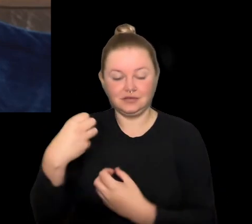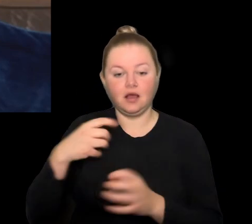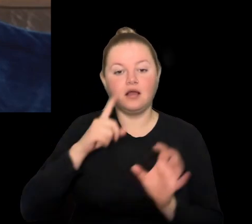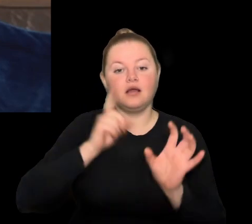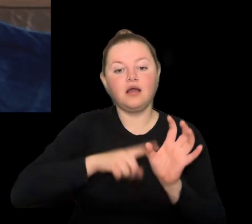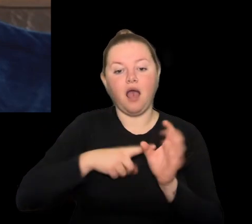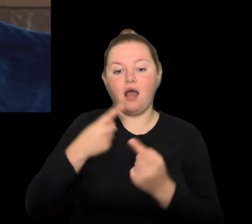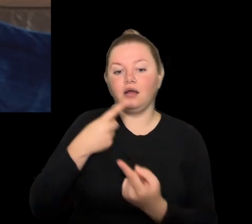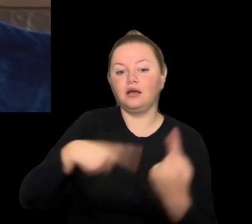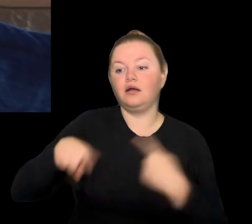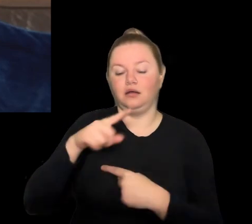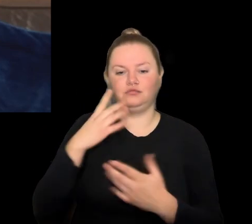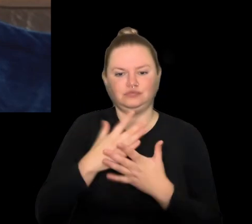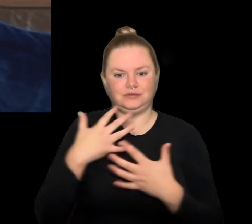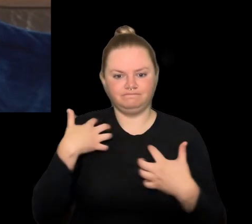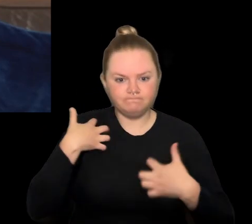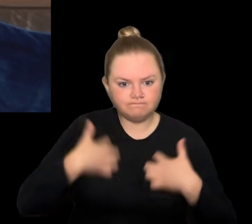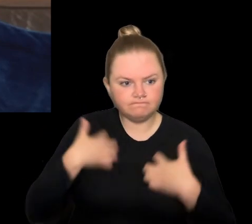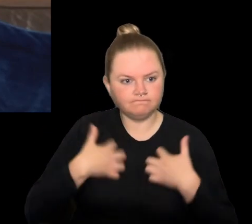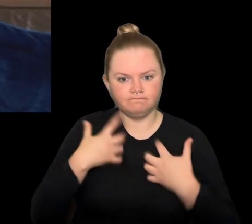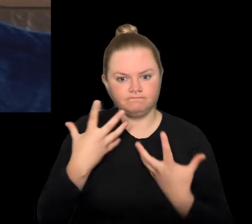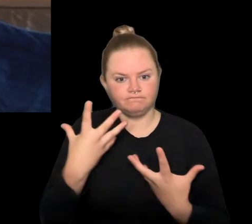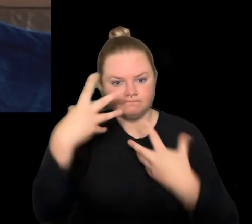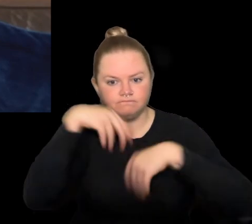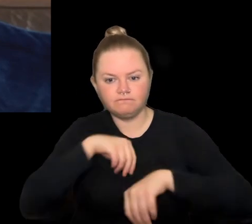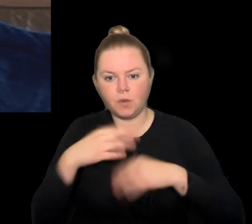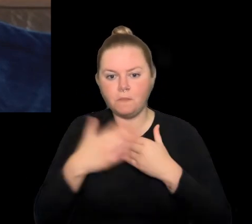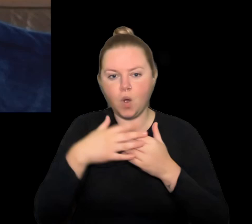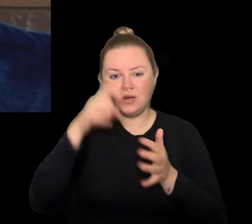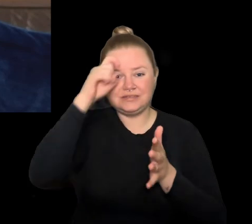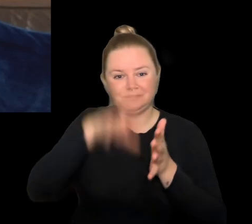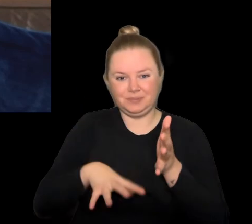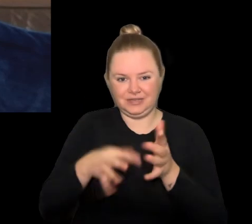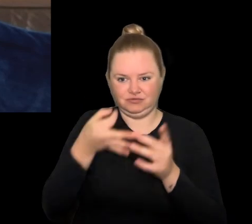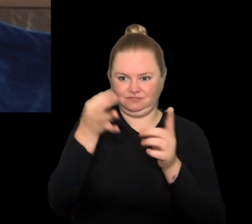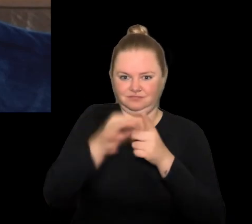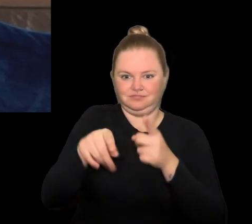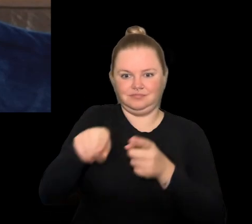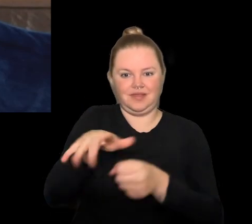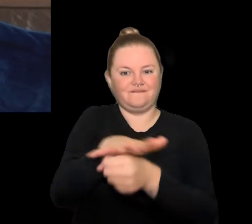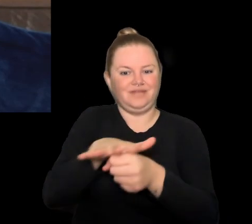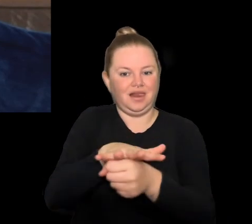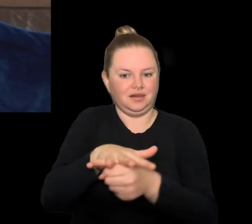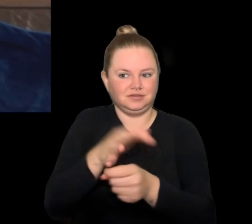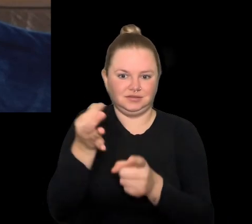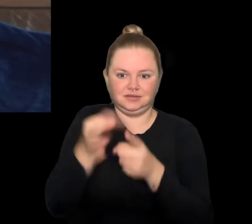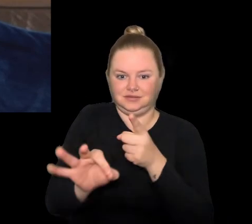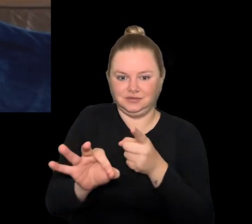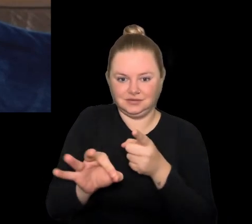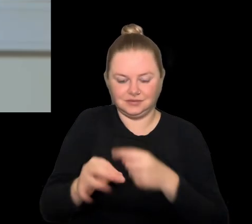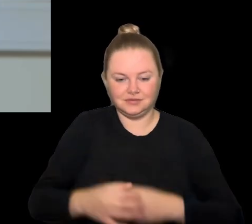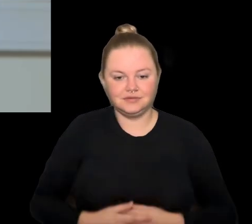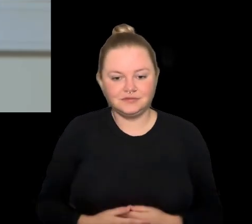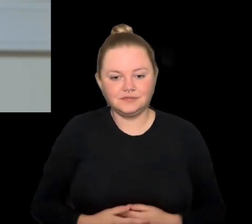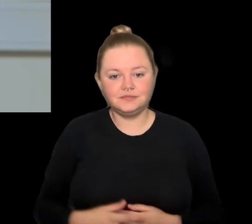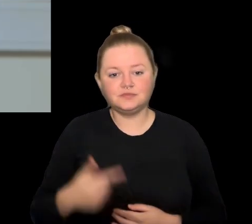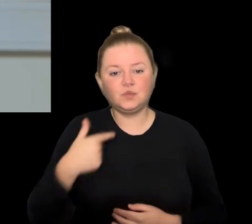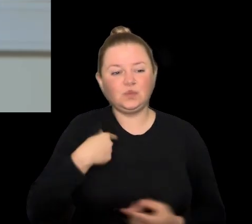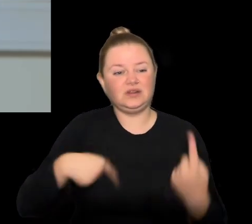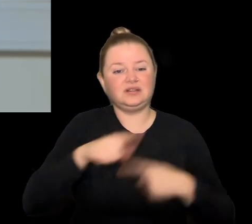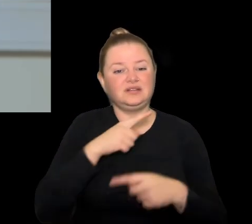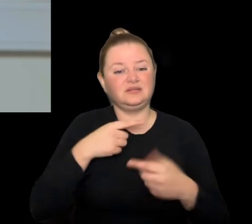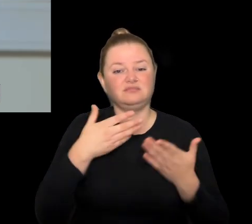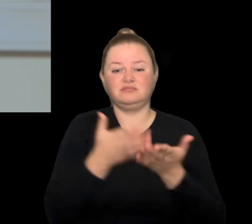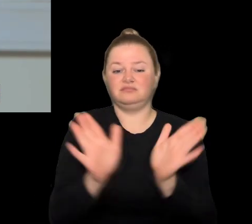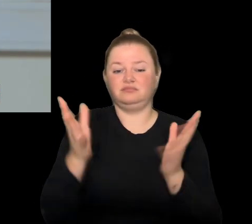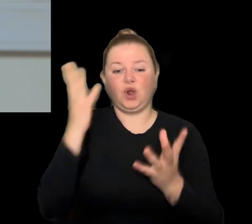people are interested in, gaining more experience in this field. We generally learn new things